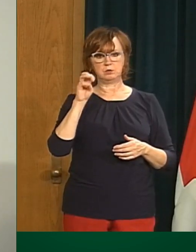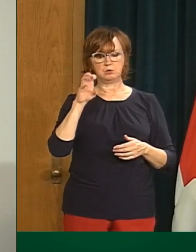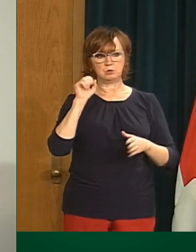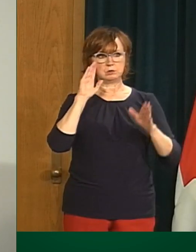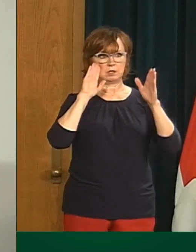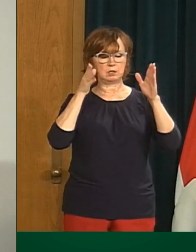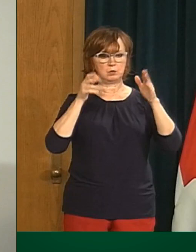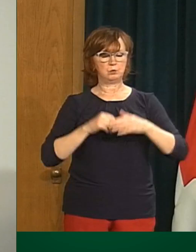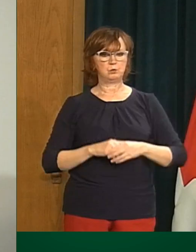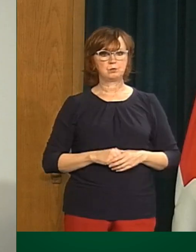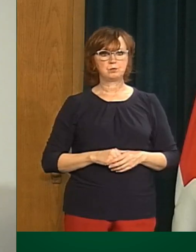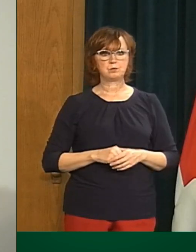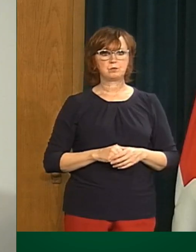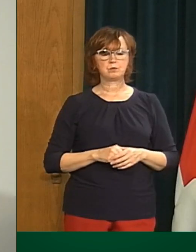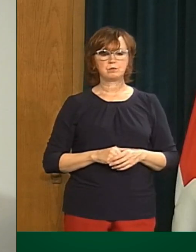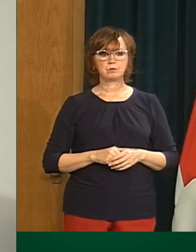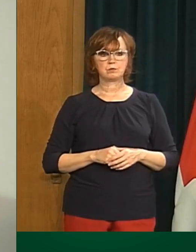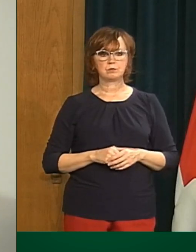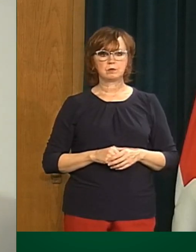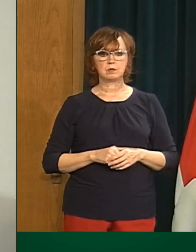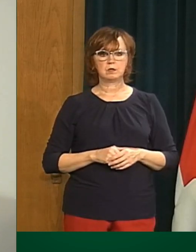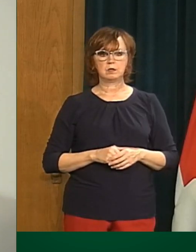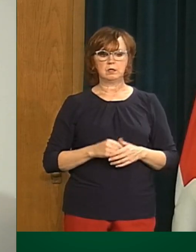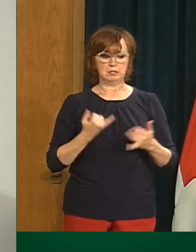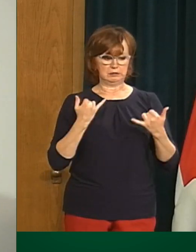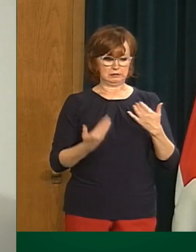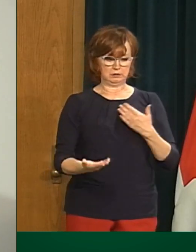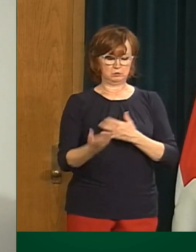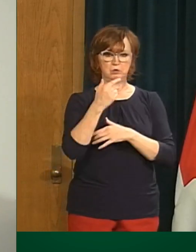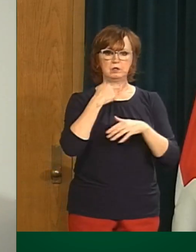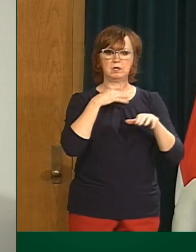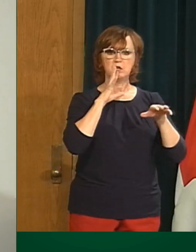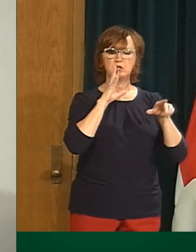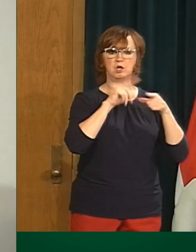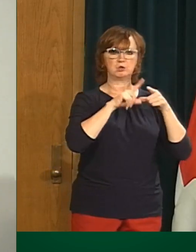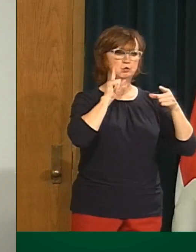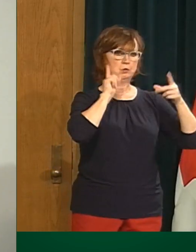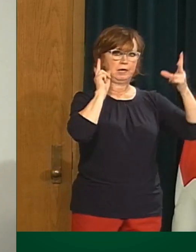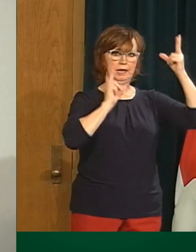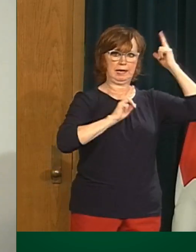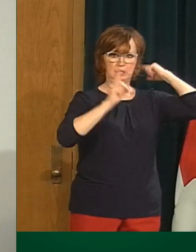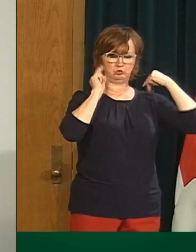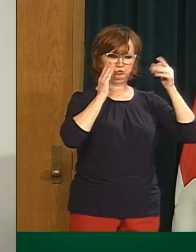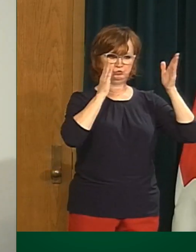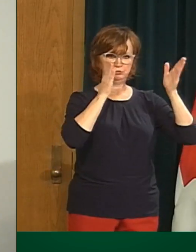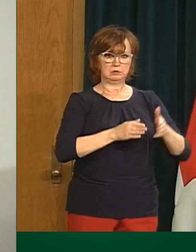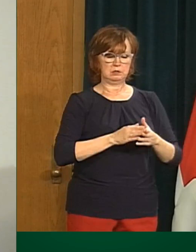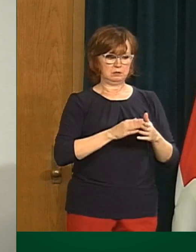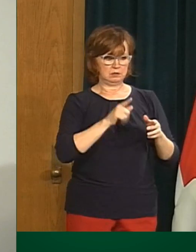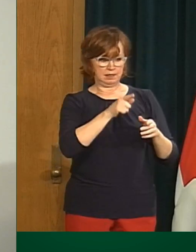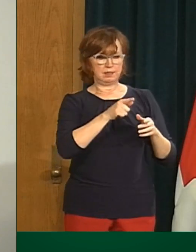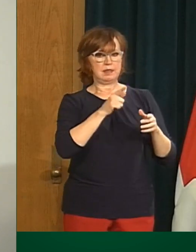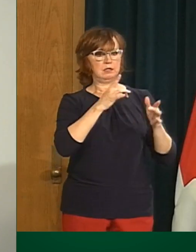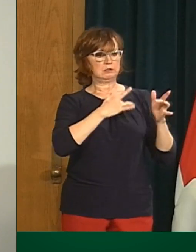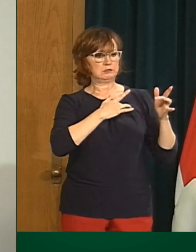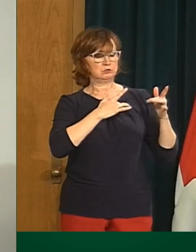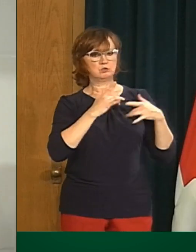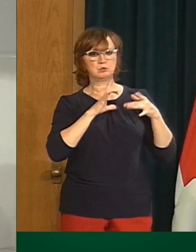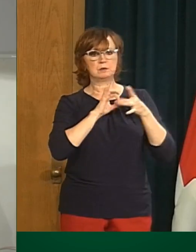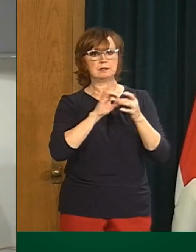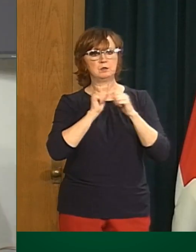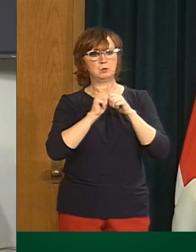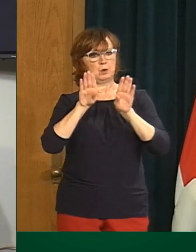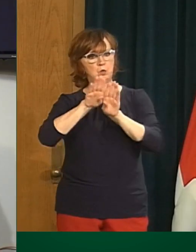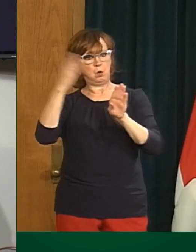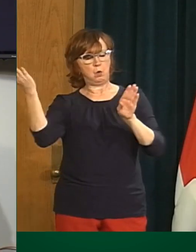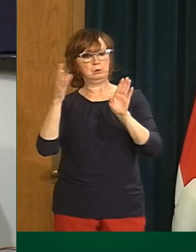Hi there. Yes, I spoke with hairstylists earlier today, and they voiced their concerns about the current Reopen Saskatchewan plan, mainly